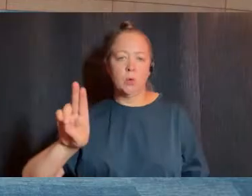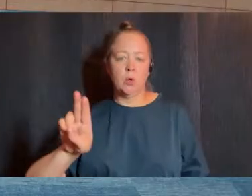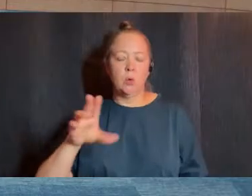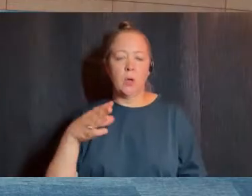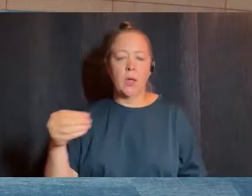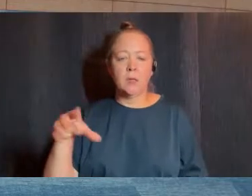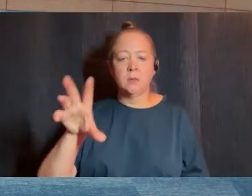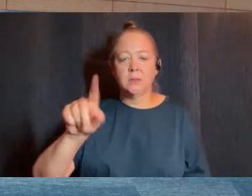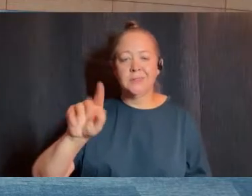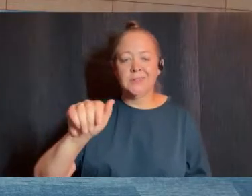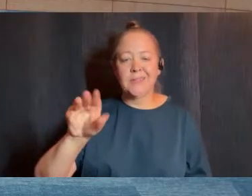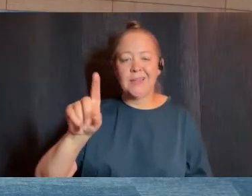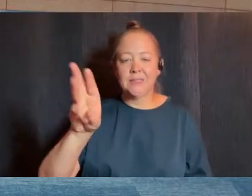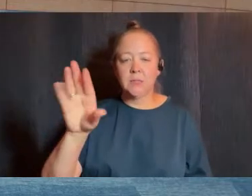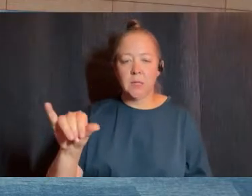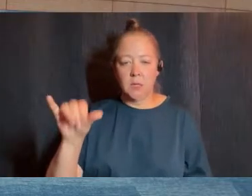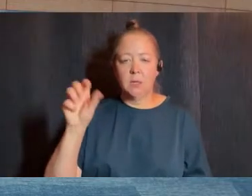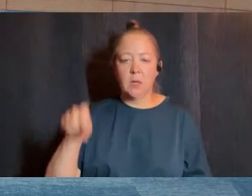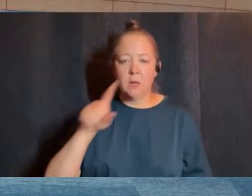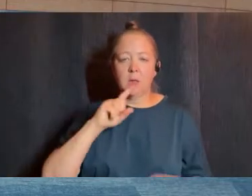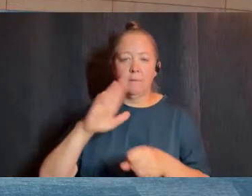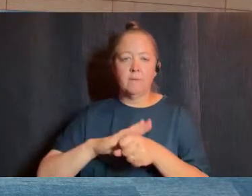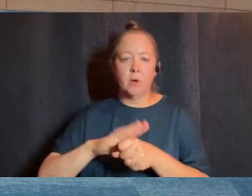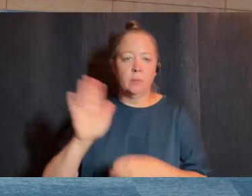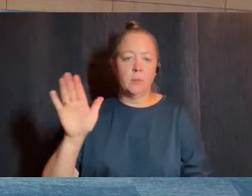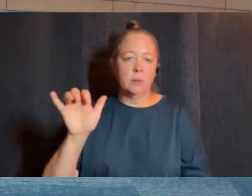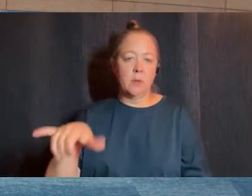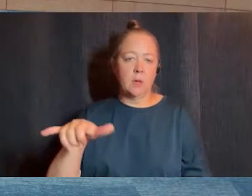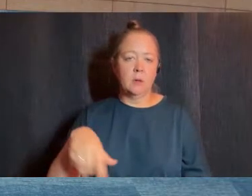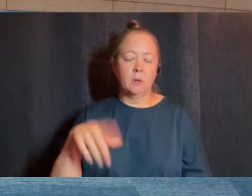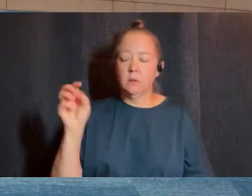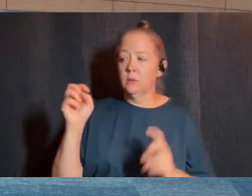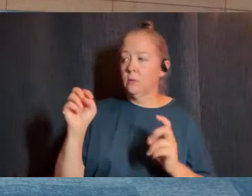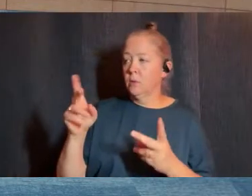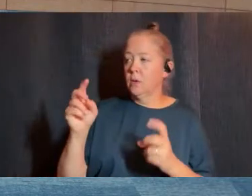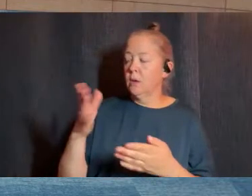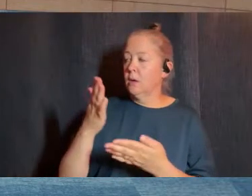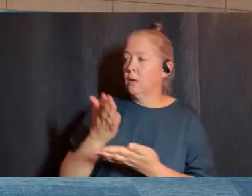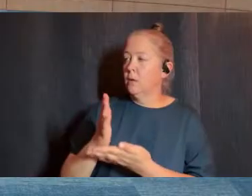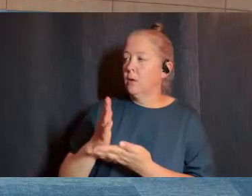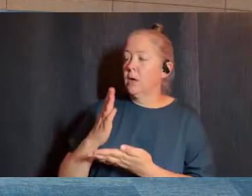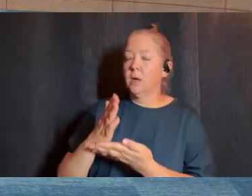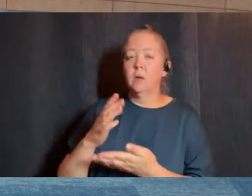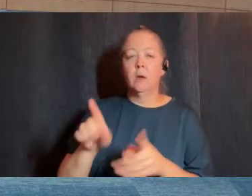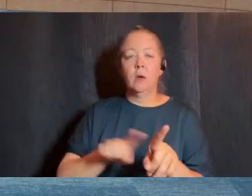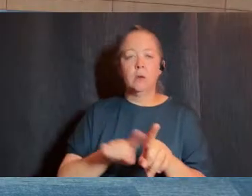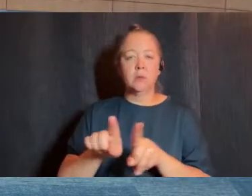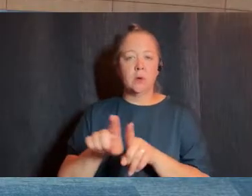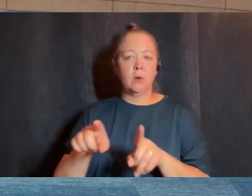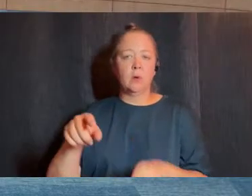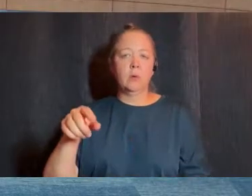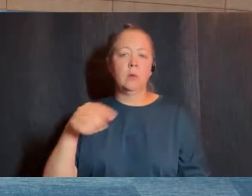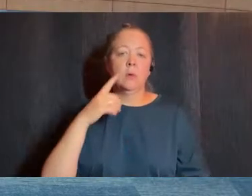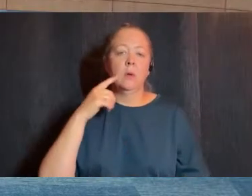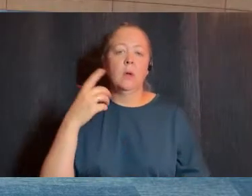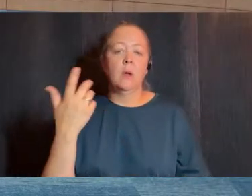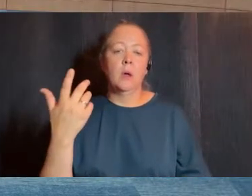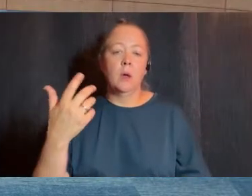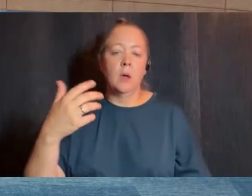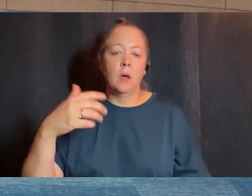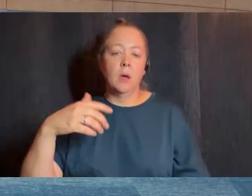Great. All right. I also want to note, Councilmember Garces needs to be promoted. He's online in the participants